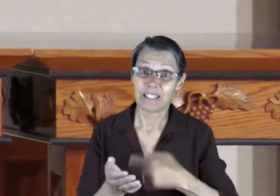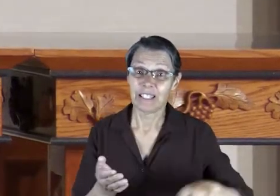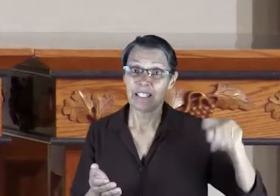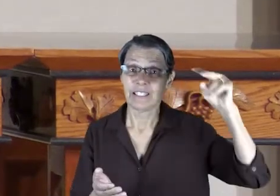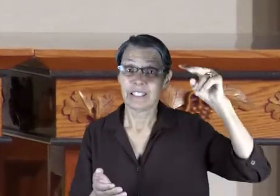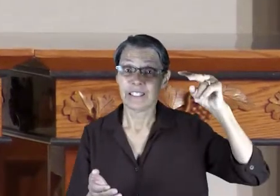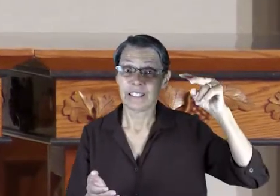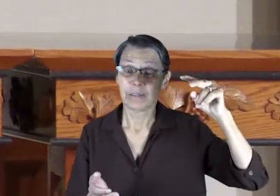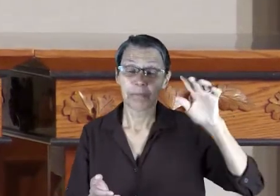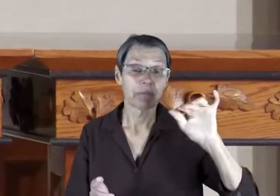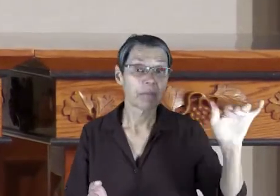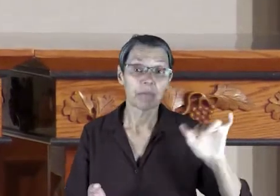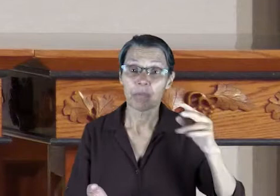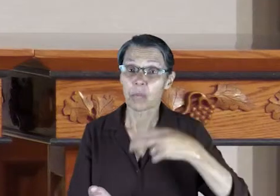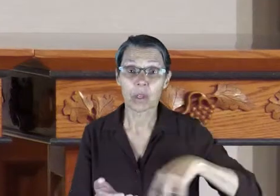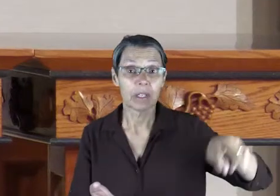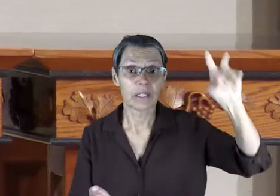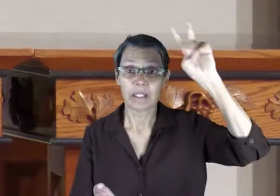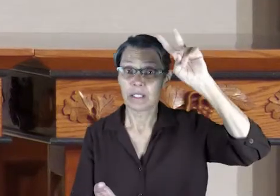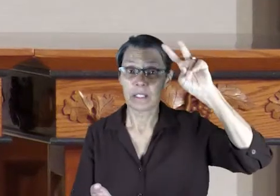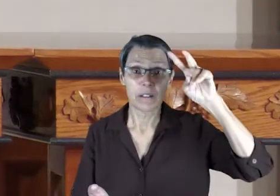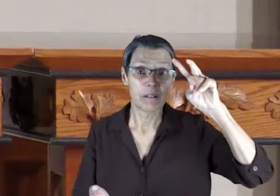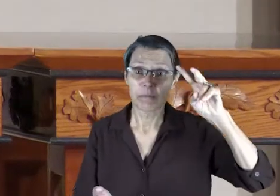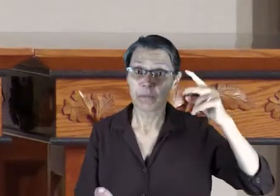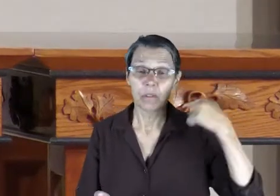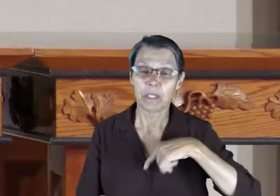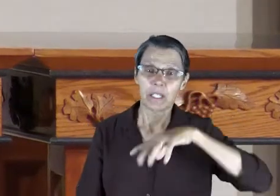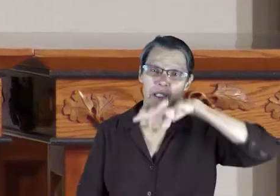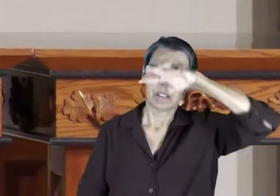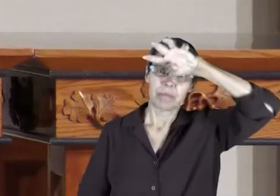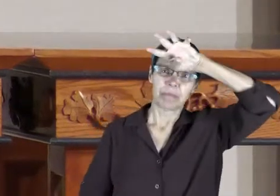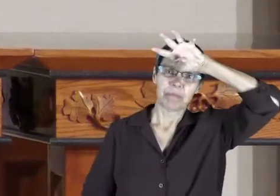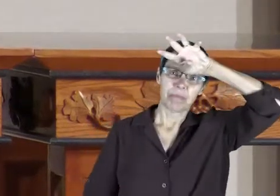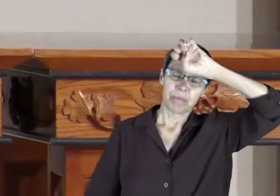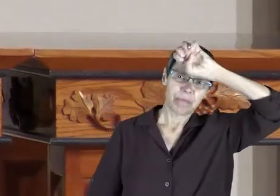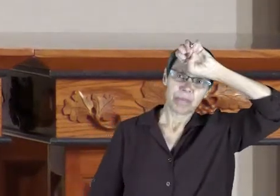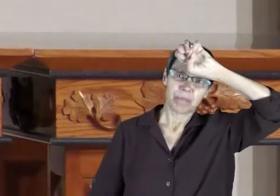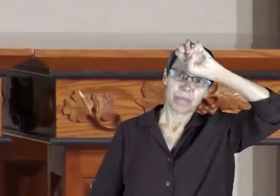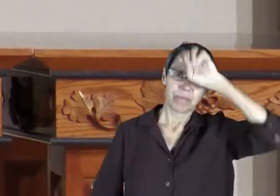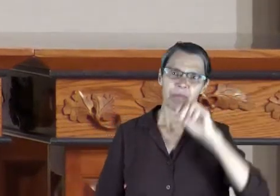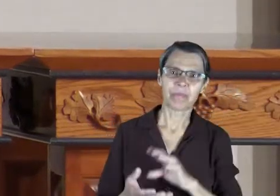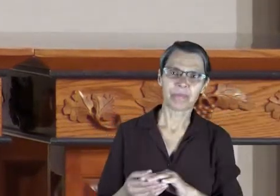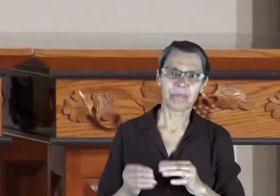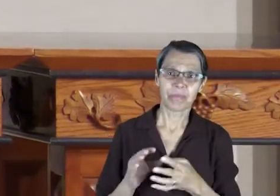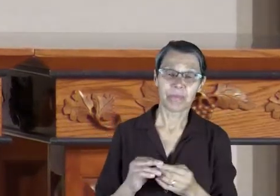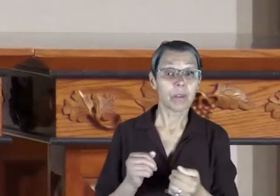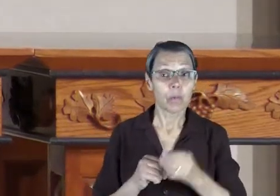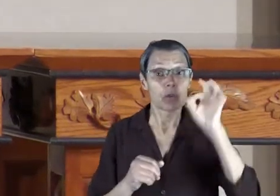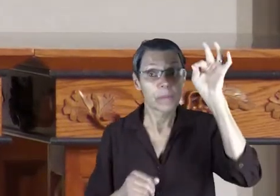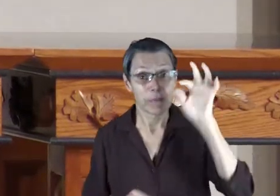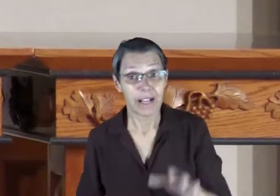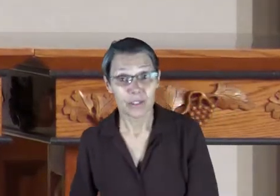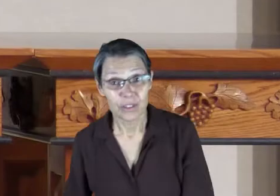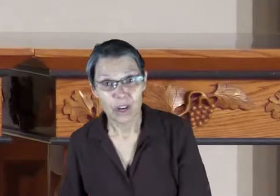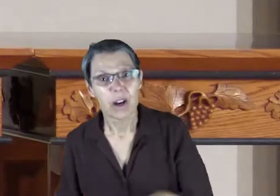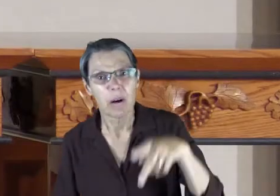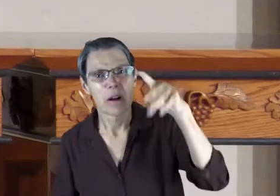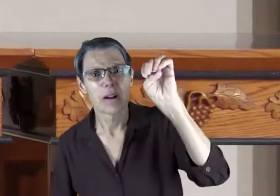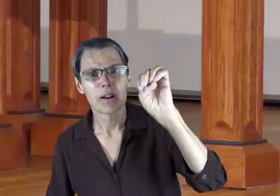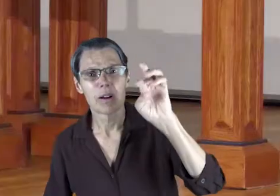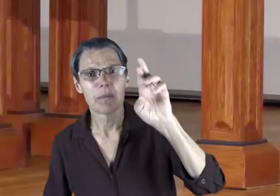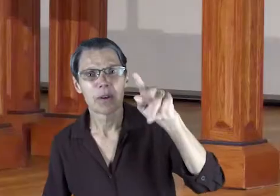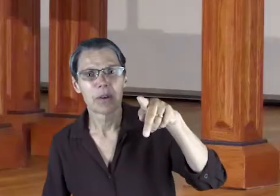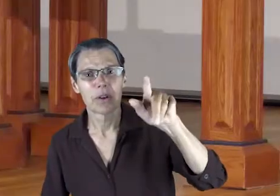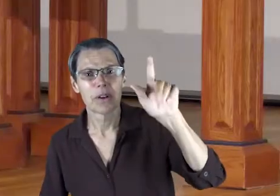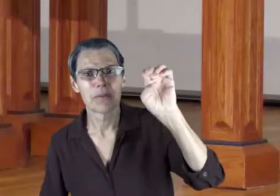Most pastors I know, if not all, are rather perplexed by these stories. the